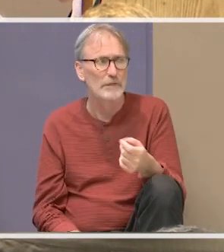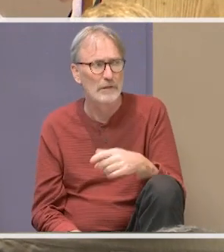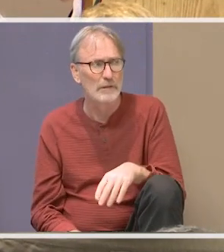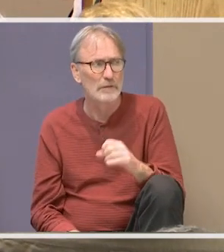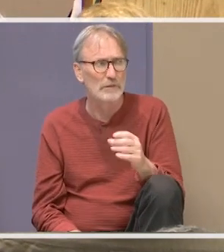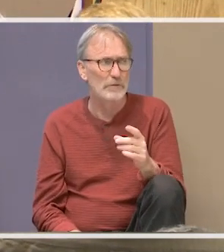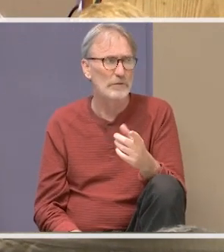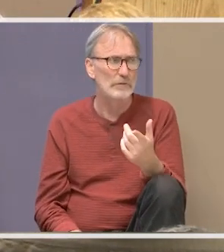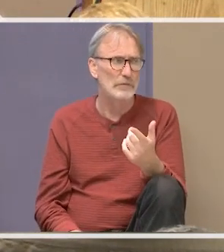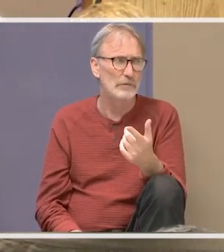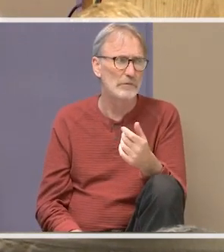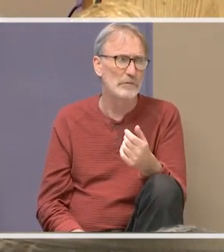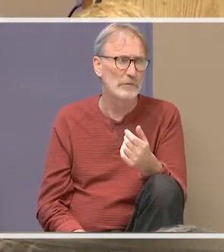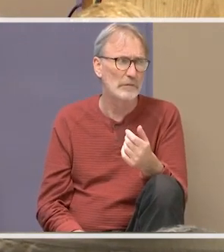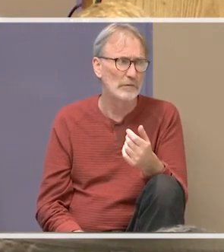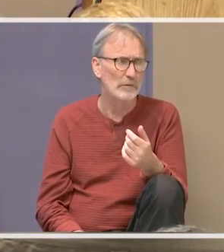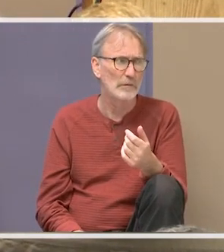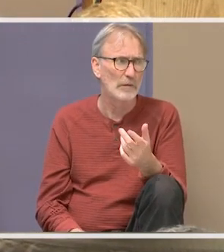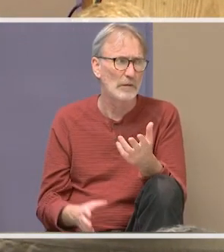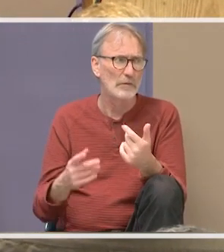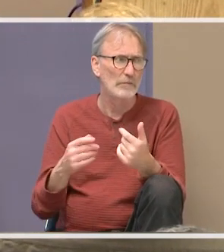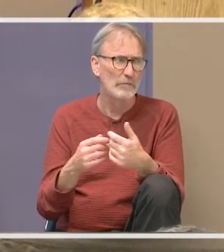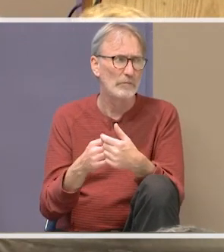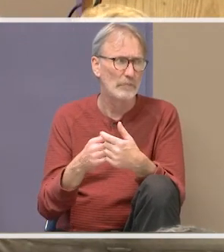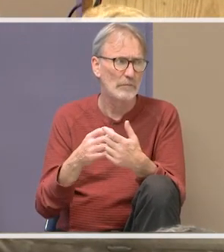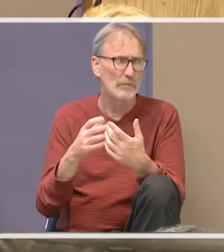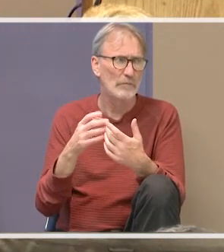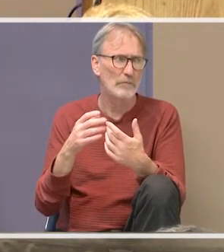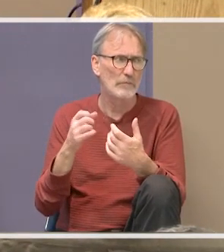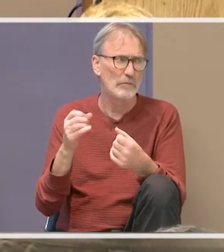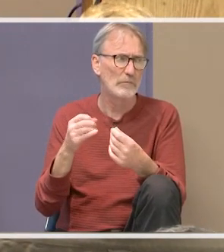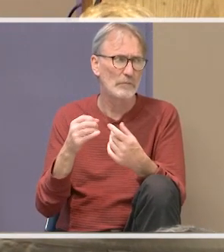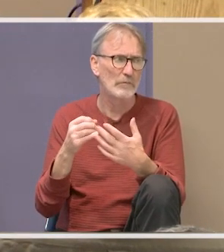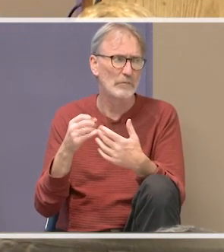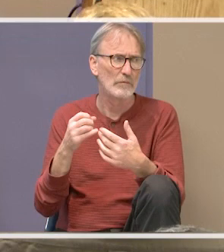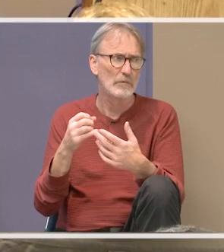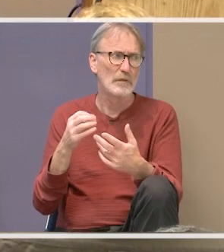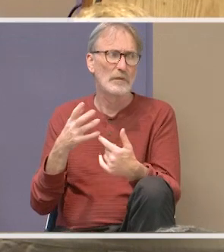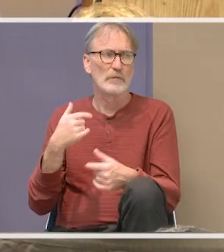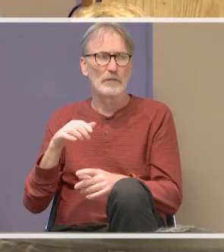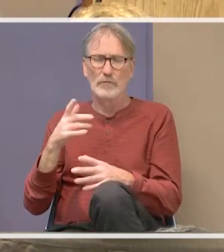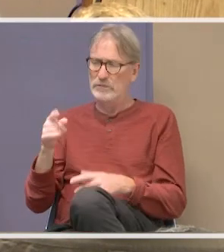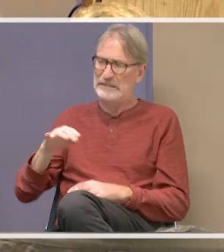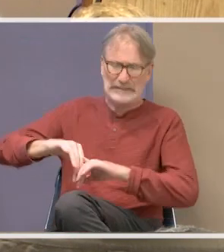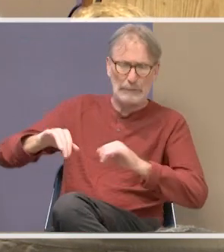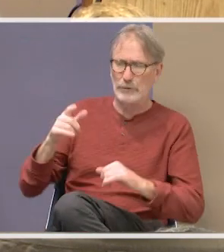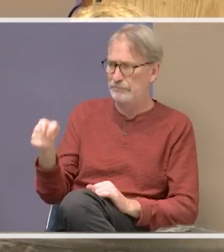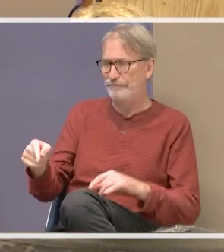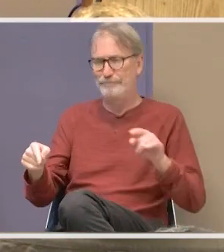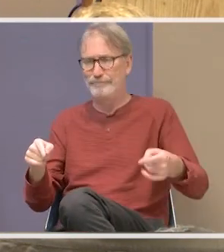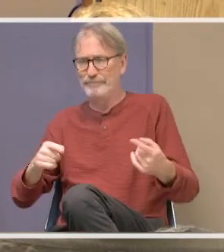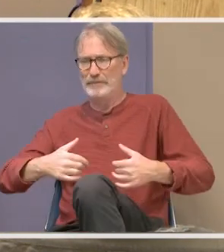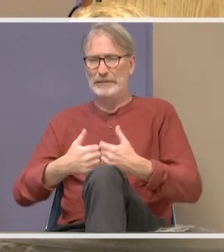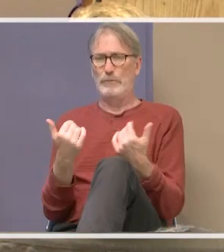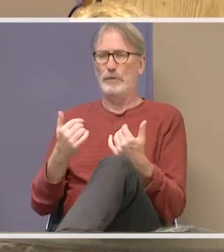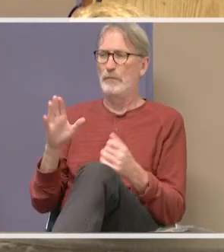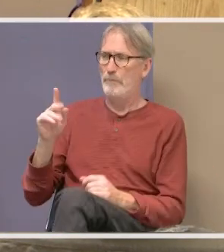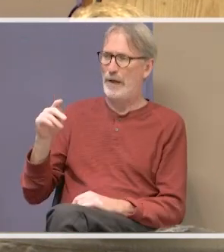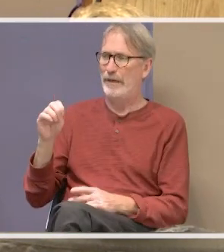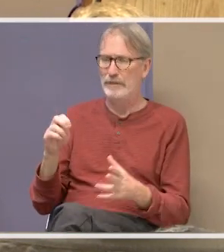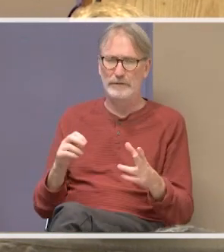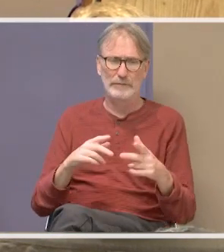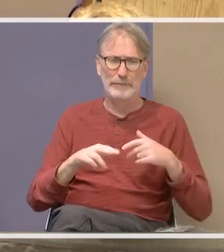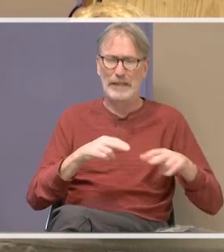be pretty decent from a lane configuration alignment standpoint. And just basically have more space to terminate the shared use path /